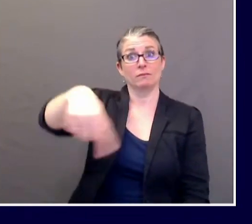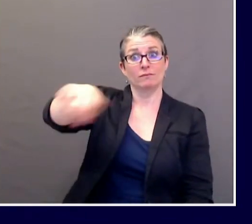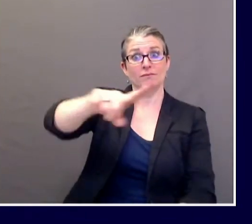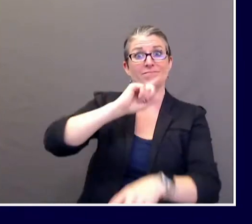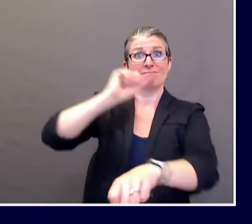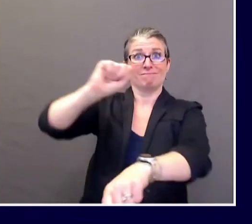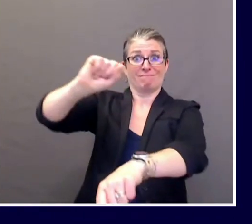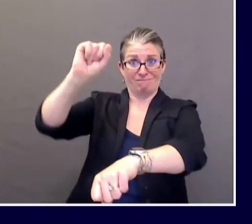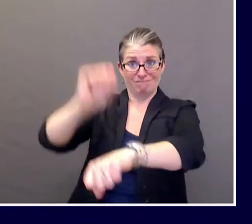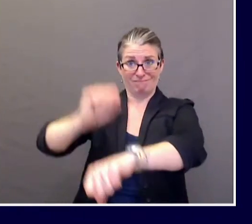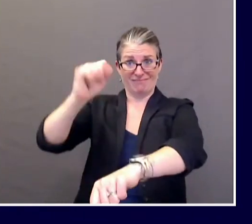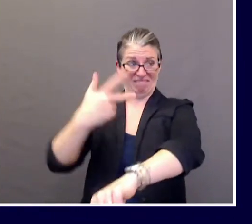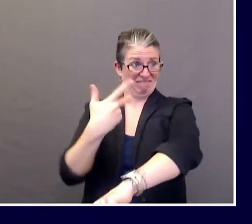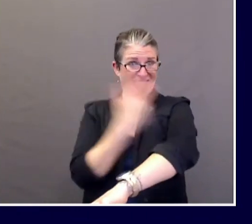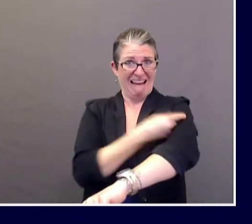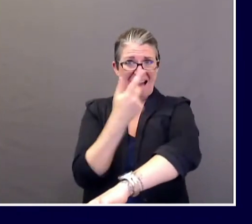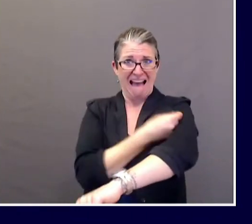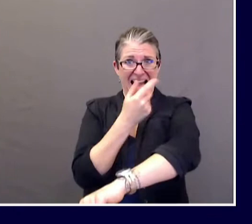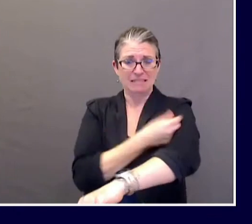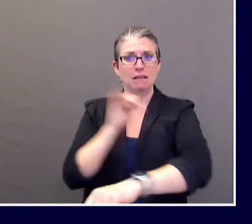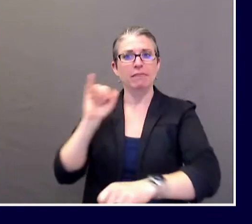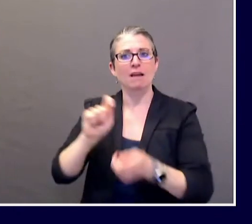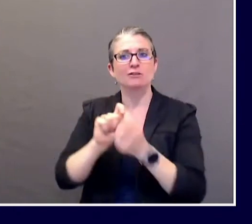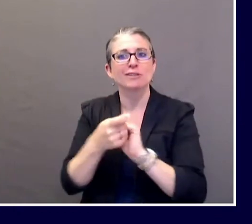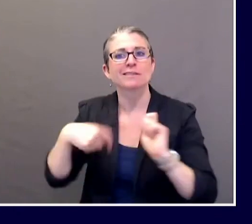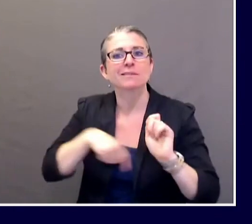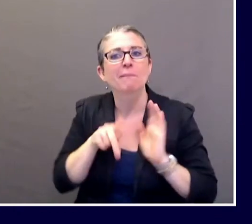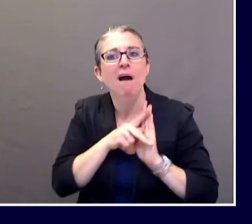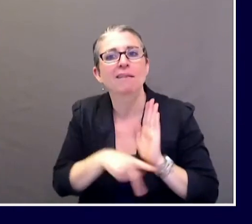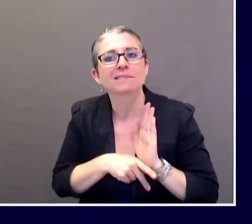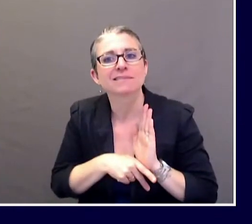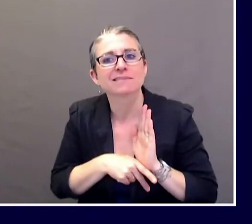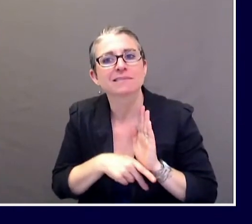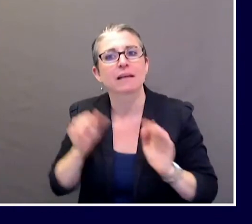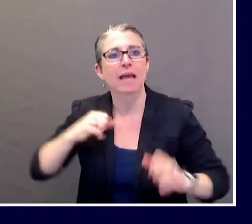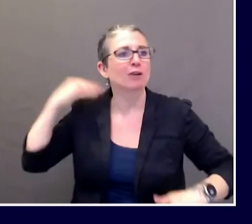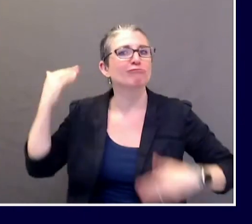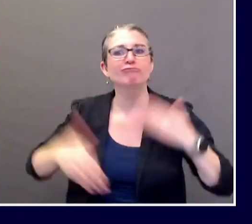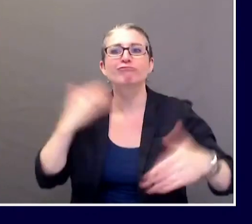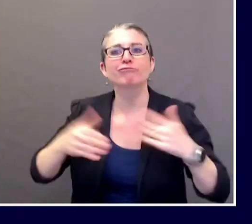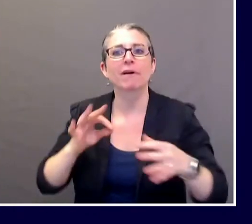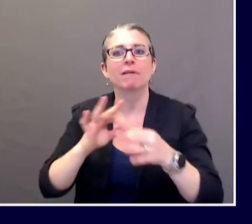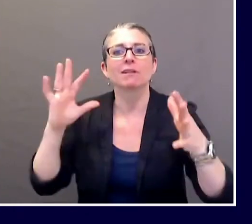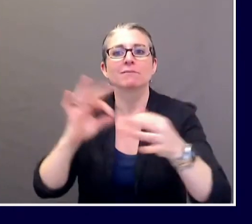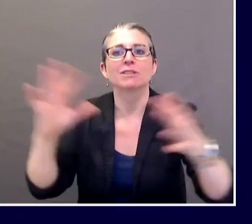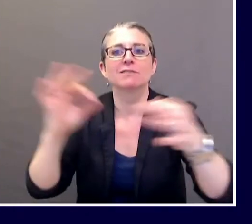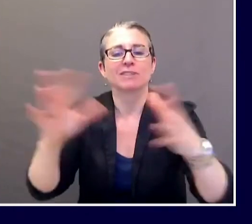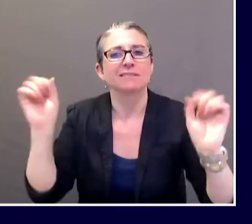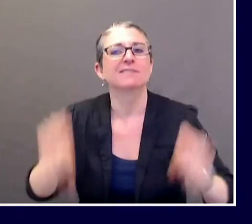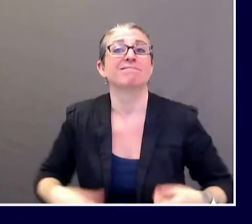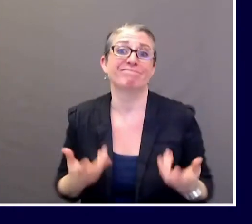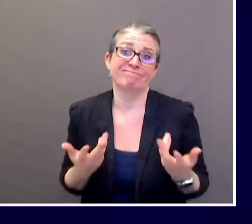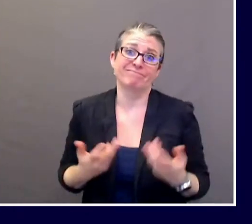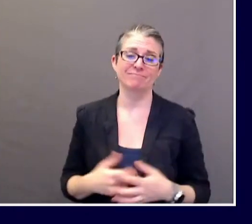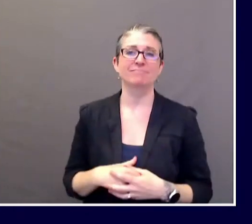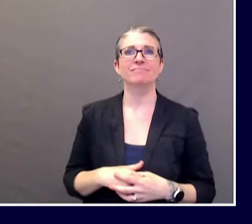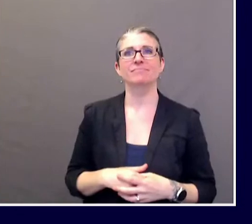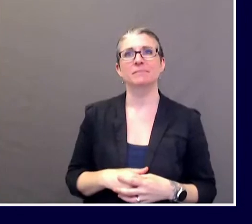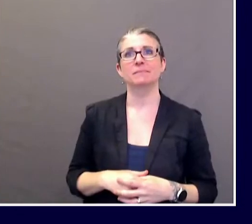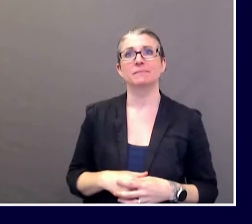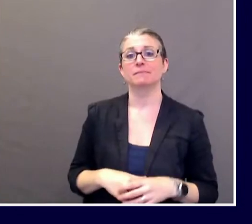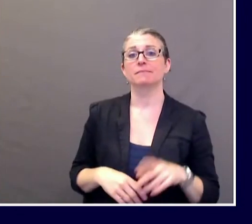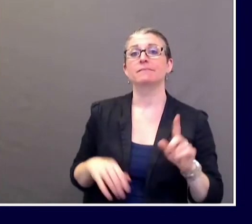guidance documents can change. For a workplace where everyone is fully vaccinated at this point,